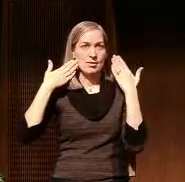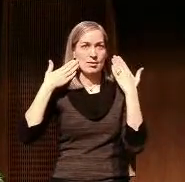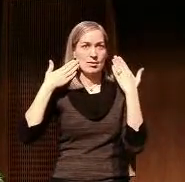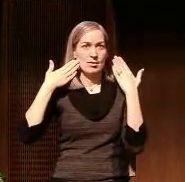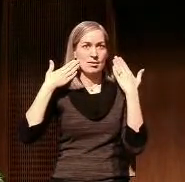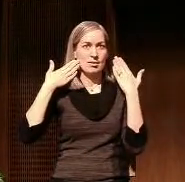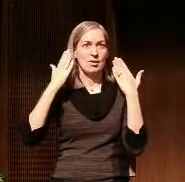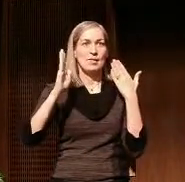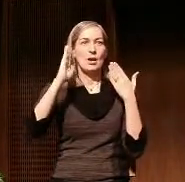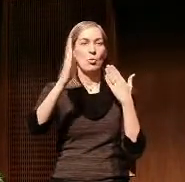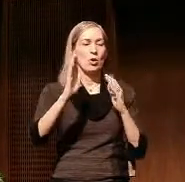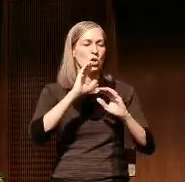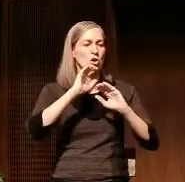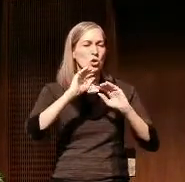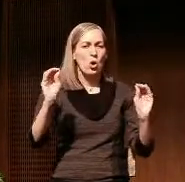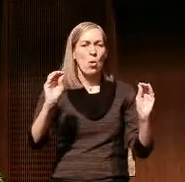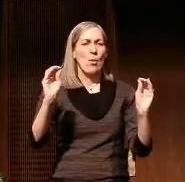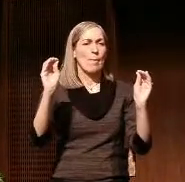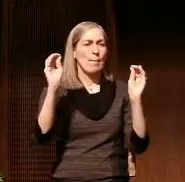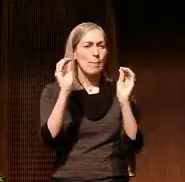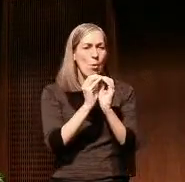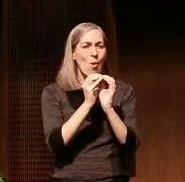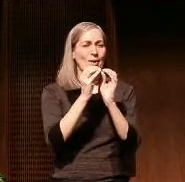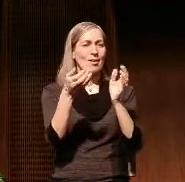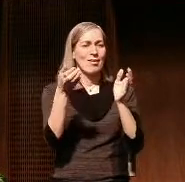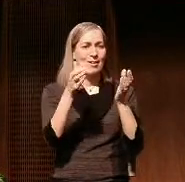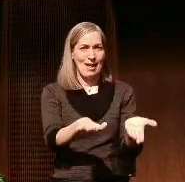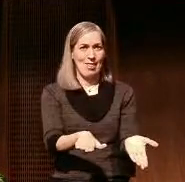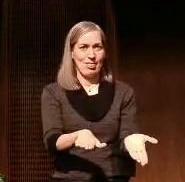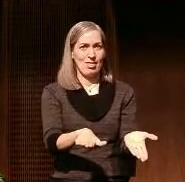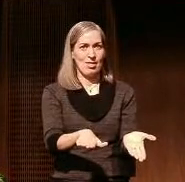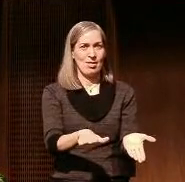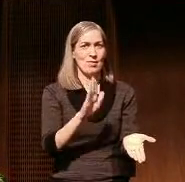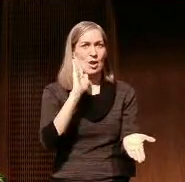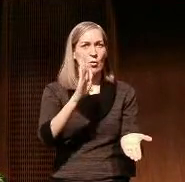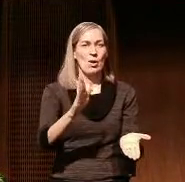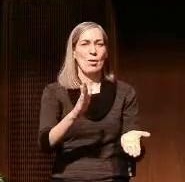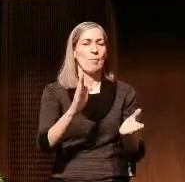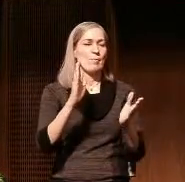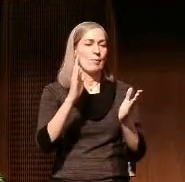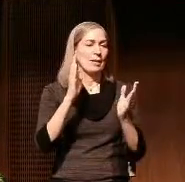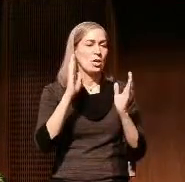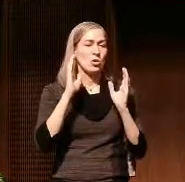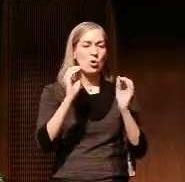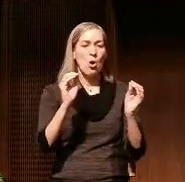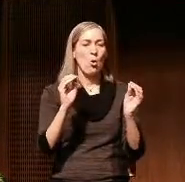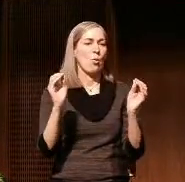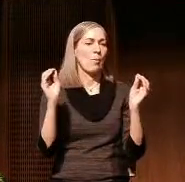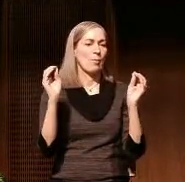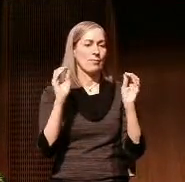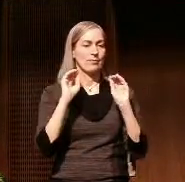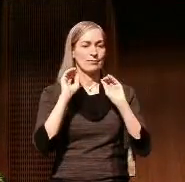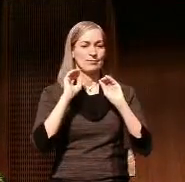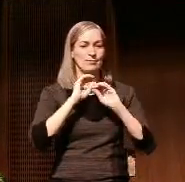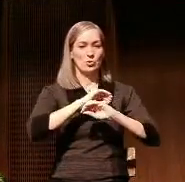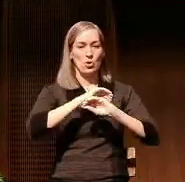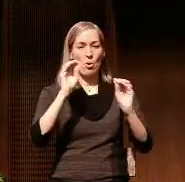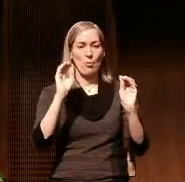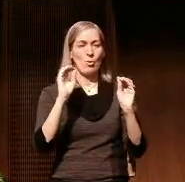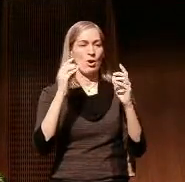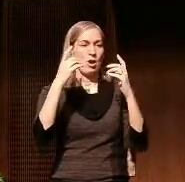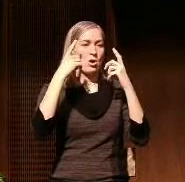and there will no longer be any death. There will no longer be any mourning or crying